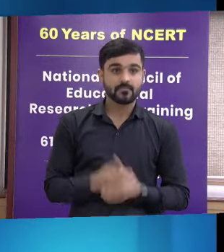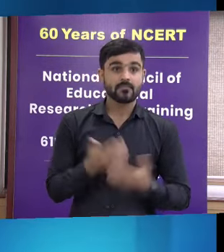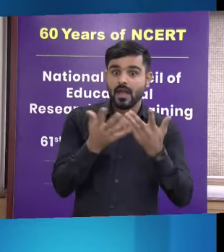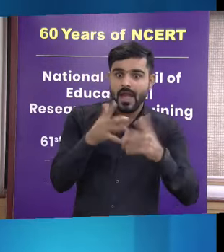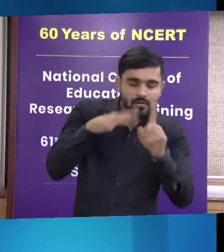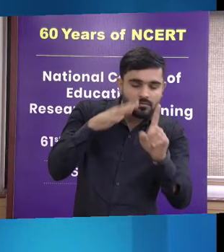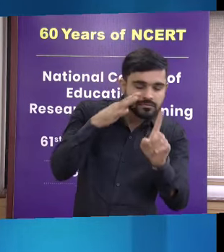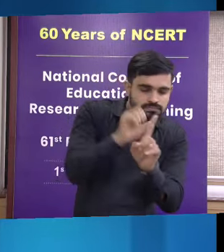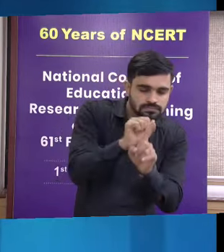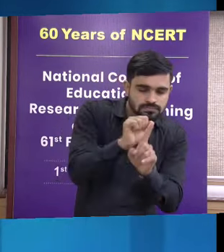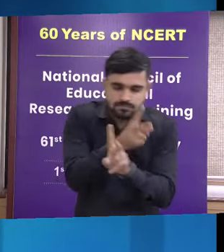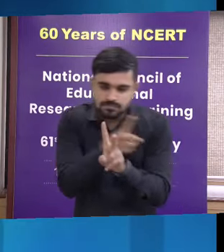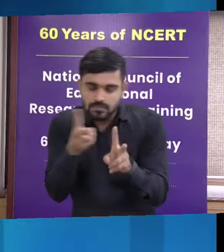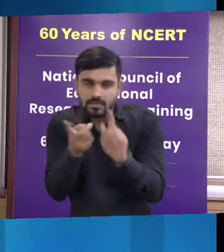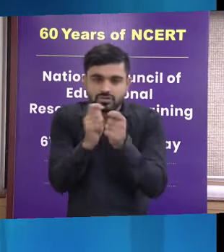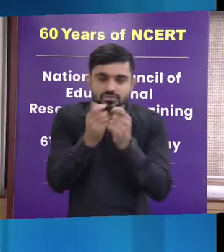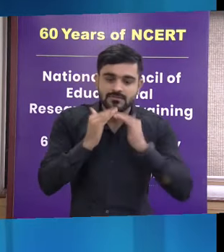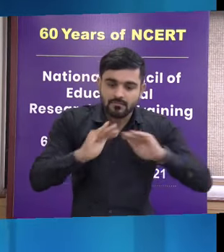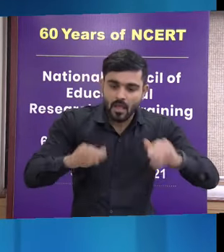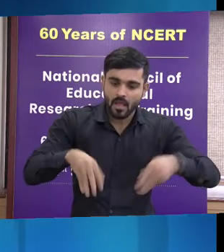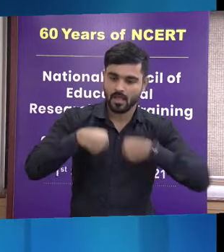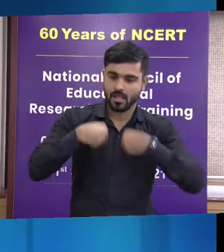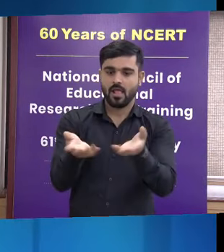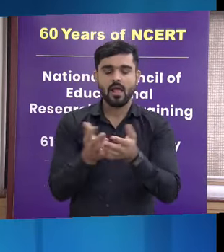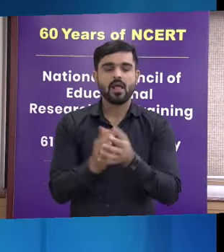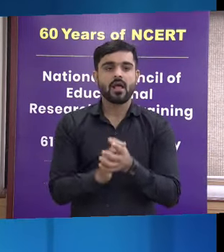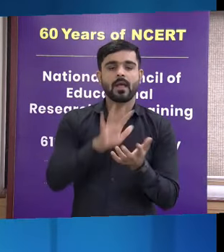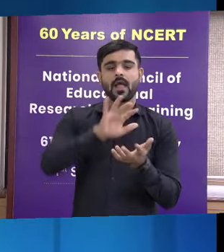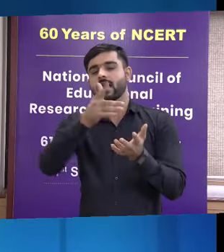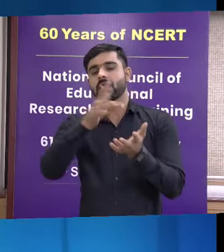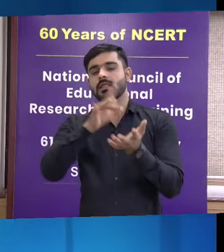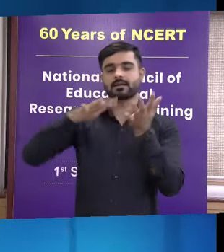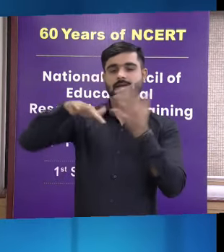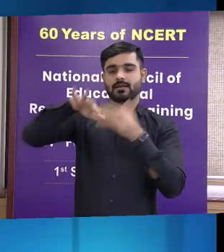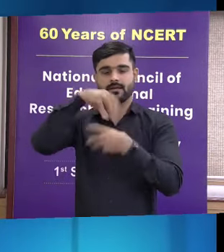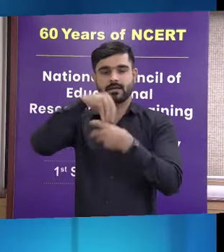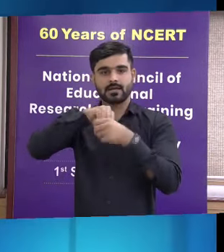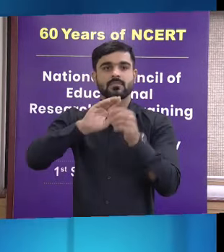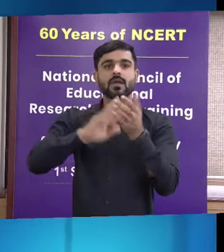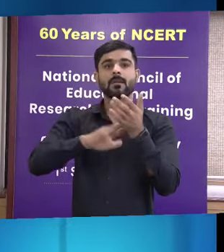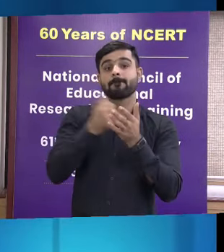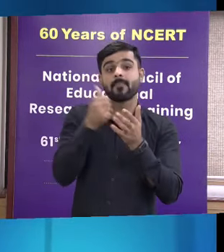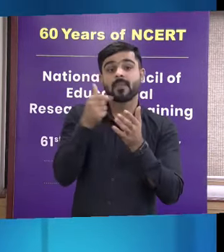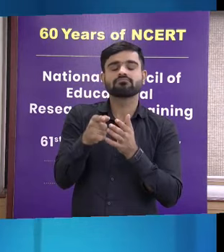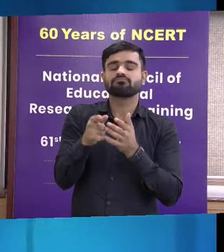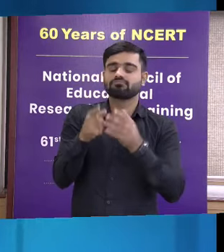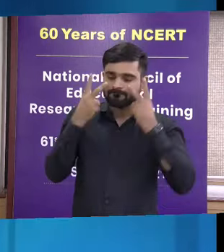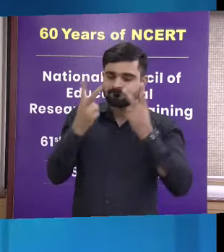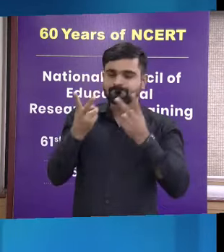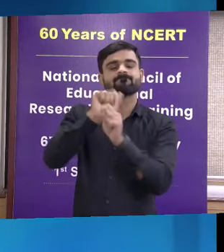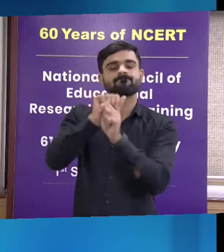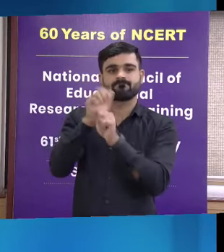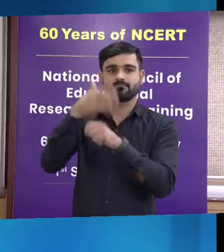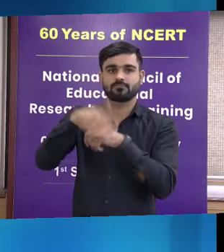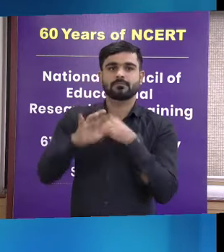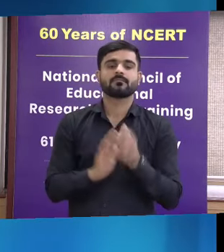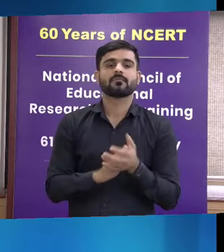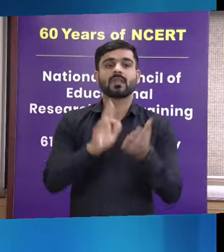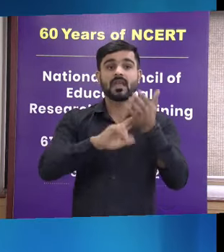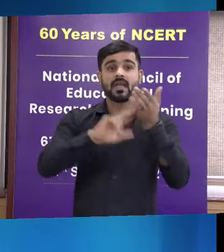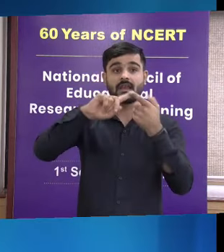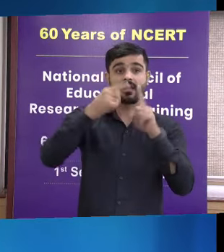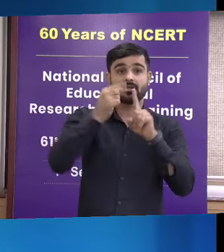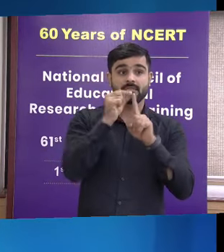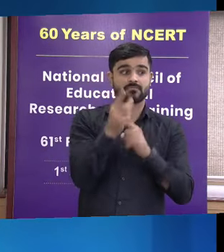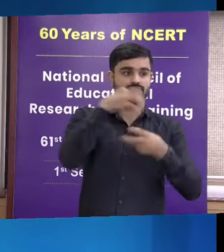identifying and nurturing gifted children. That is one other area which the ministry has been looking at, and the NEP also